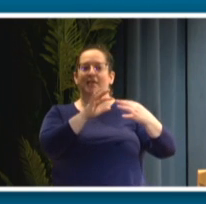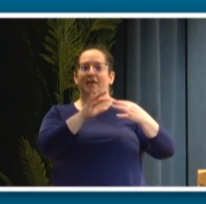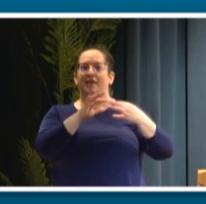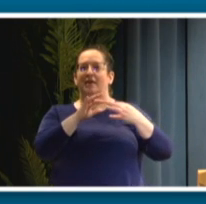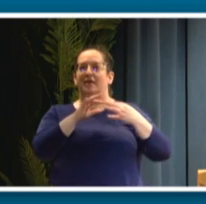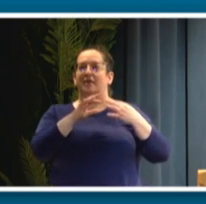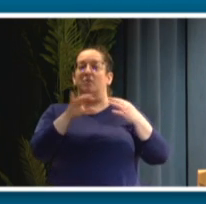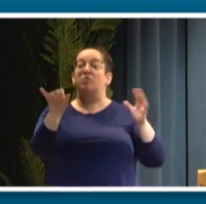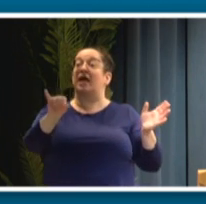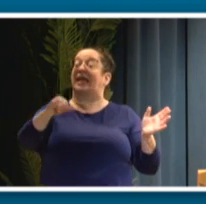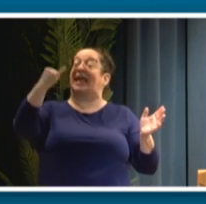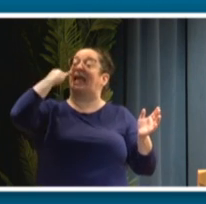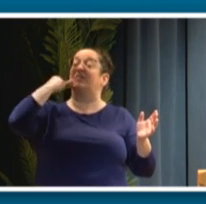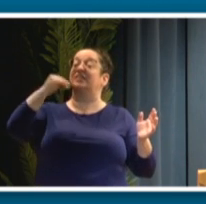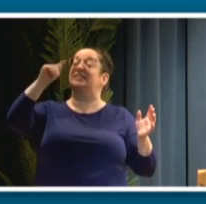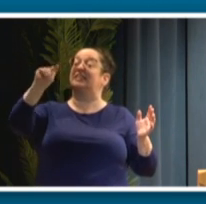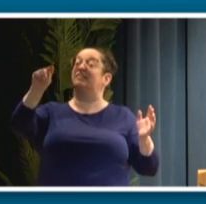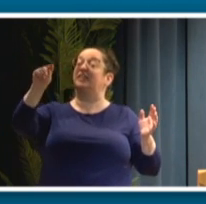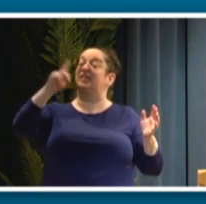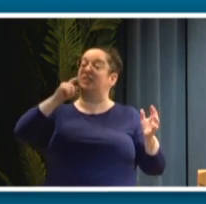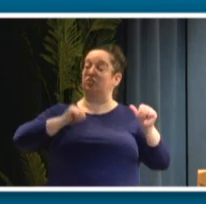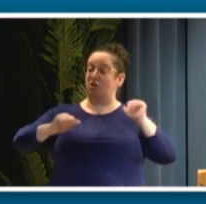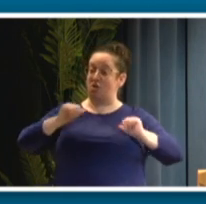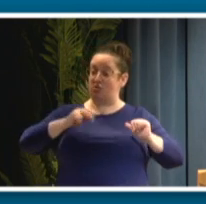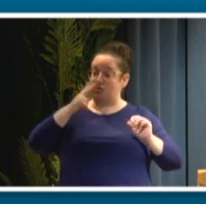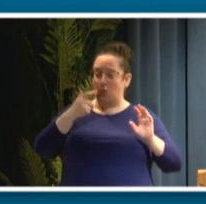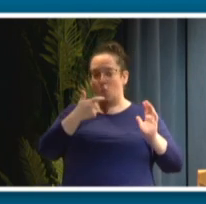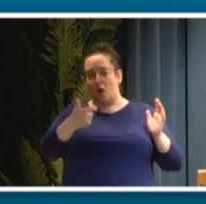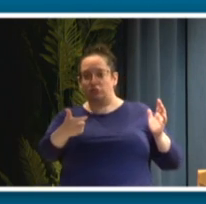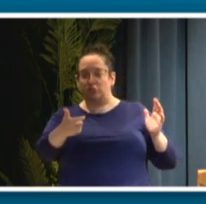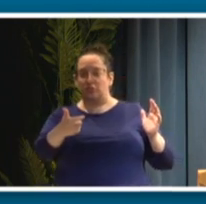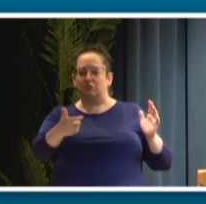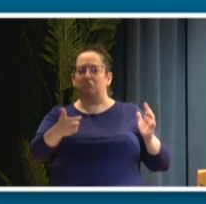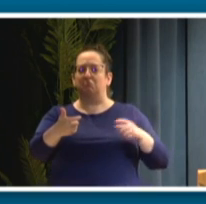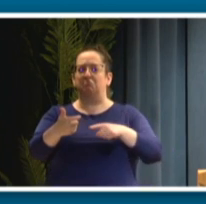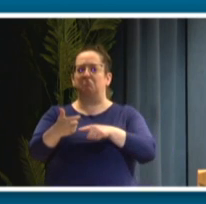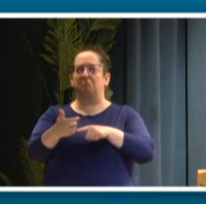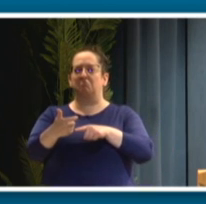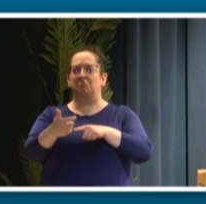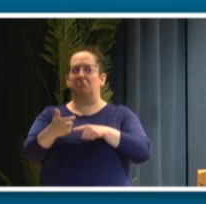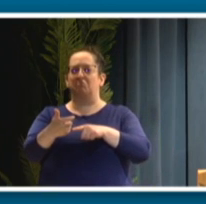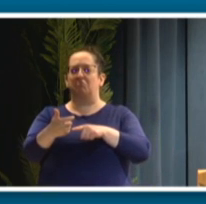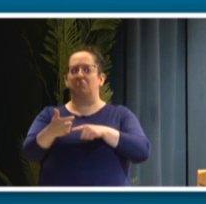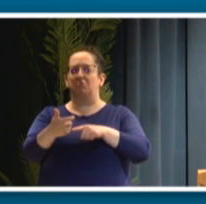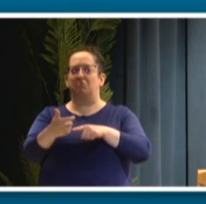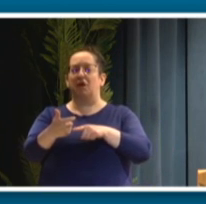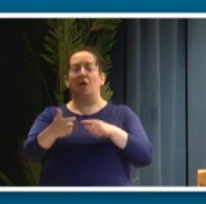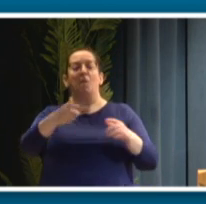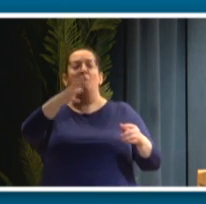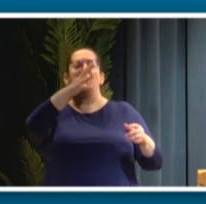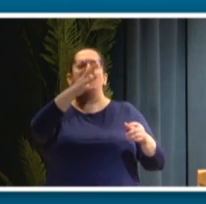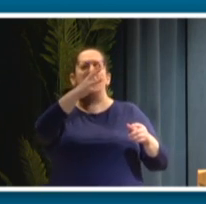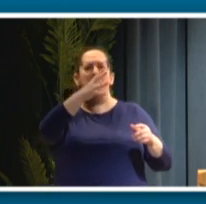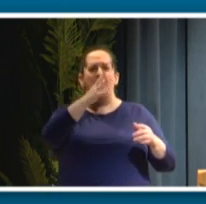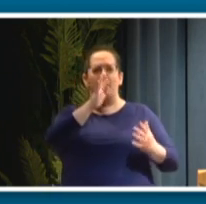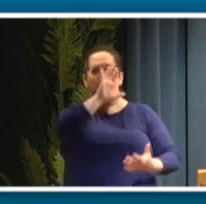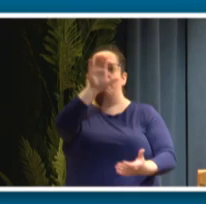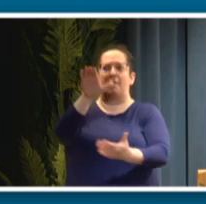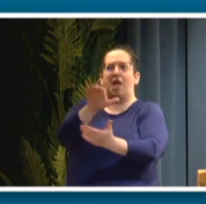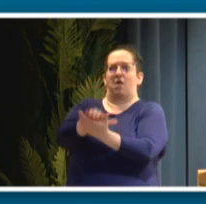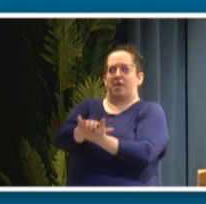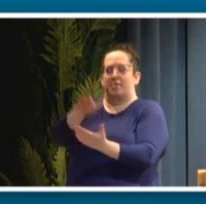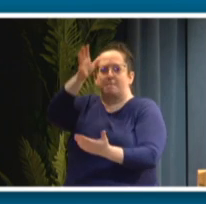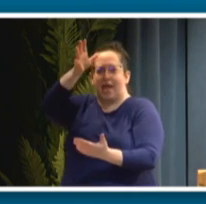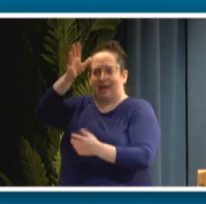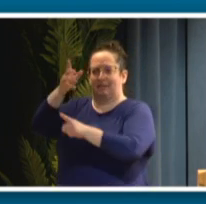was about a dude who was trying to figure out, like, what to do about the fact that his mother married the man that killed his father? Kids are always like, yo, that's wow,